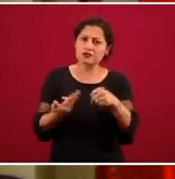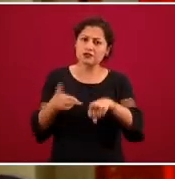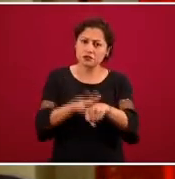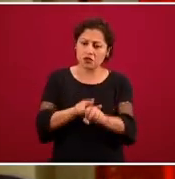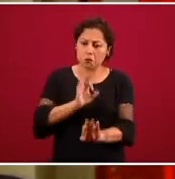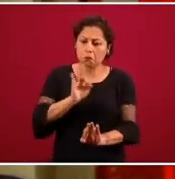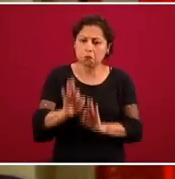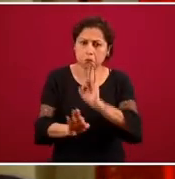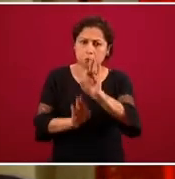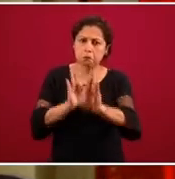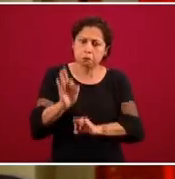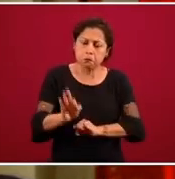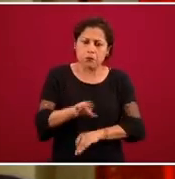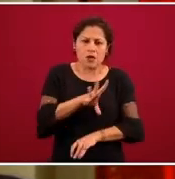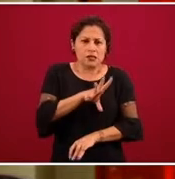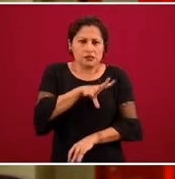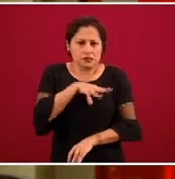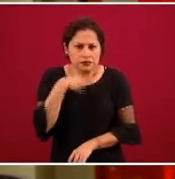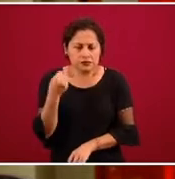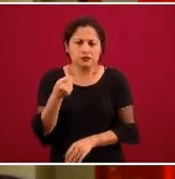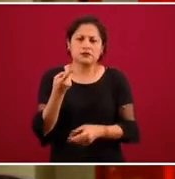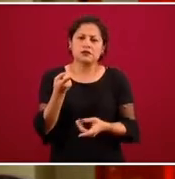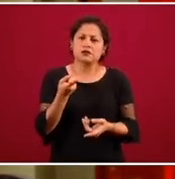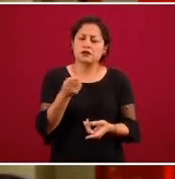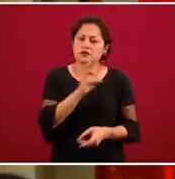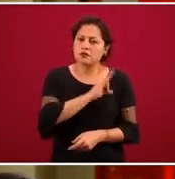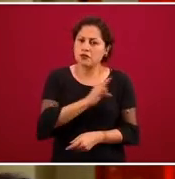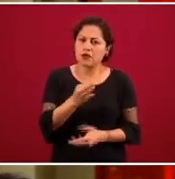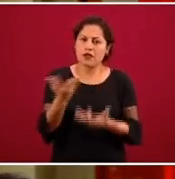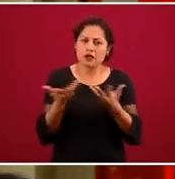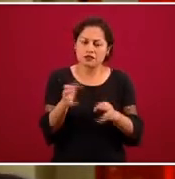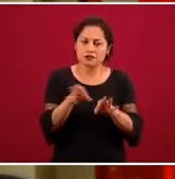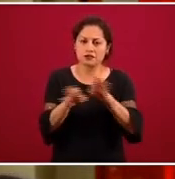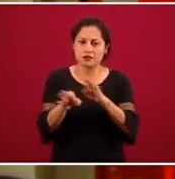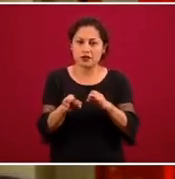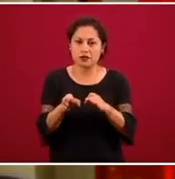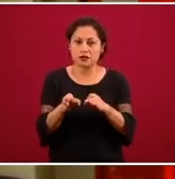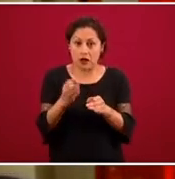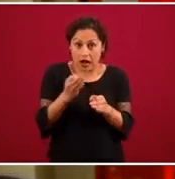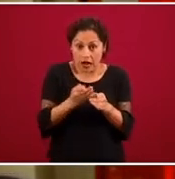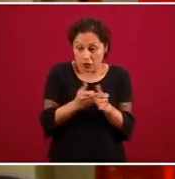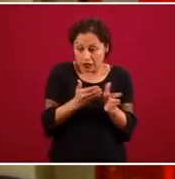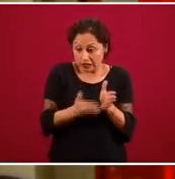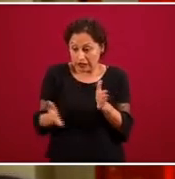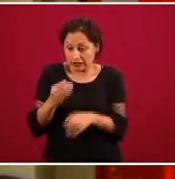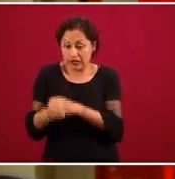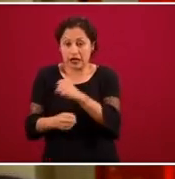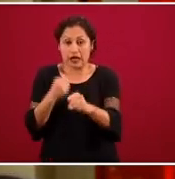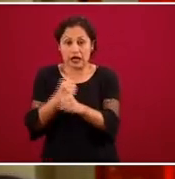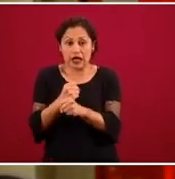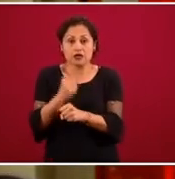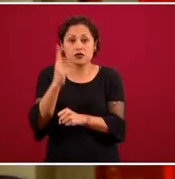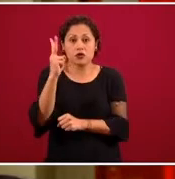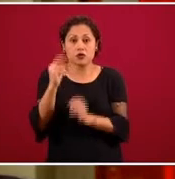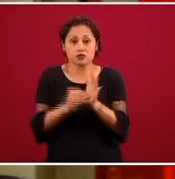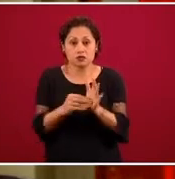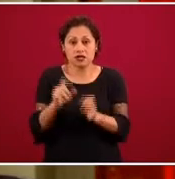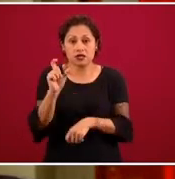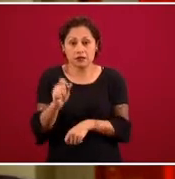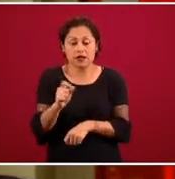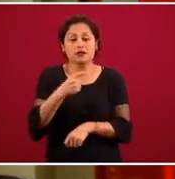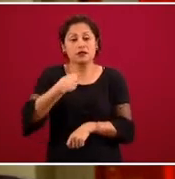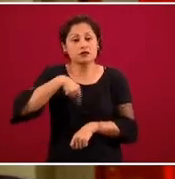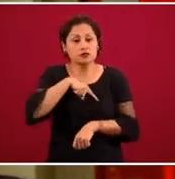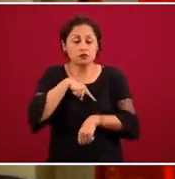Now, this year, 2020, you know what? We have our eyes wide open. And we are